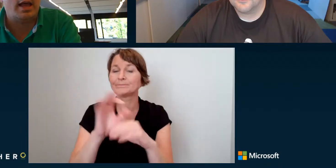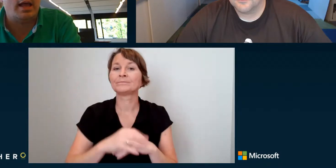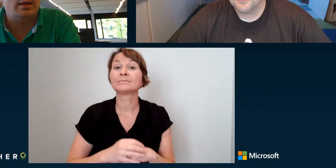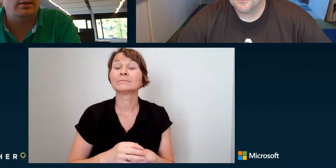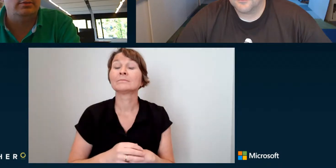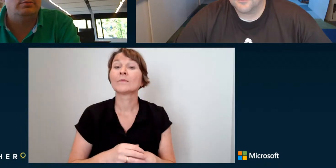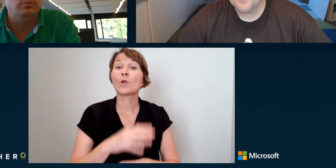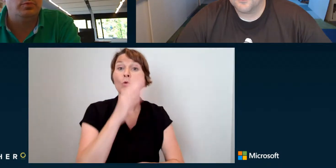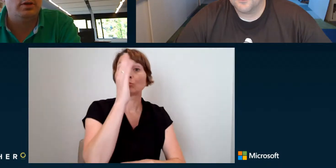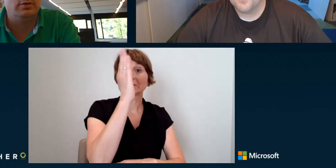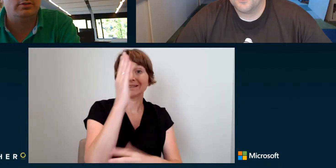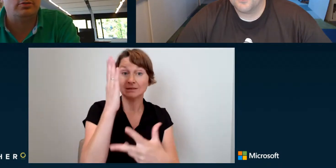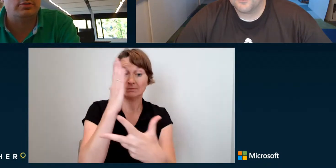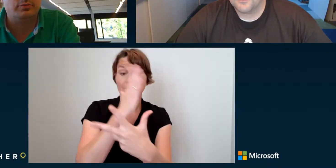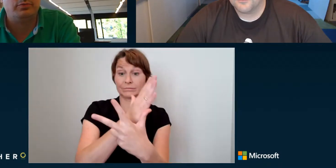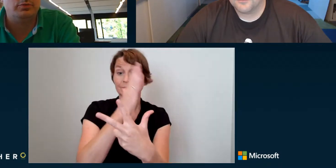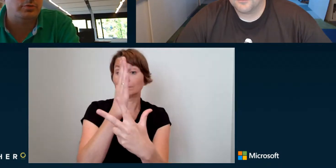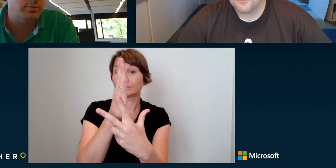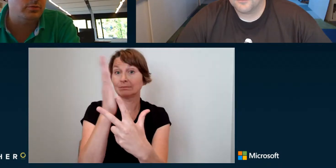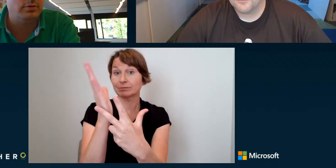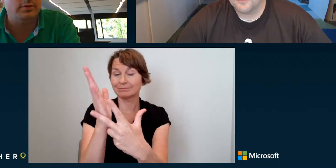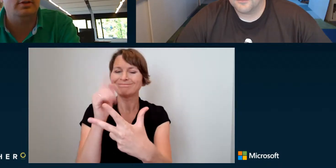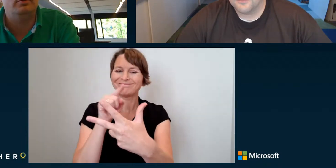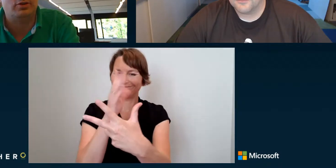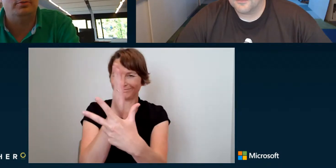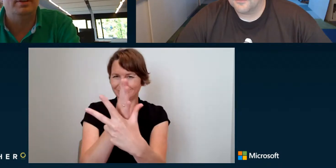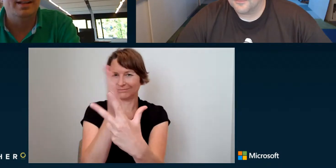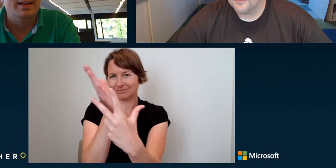And now let's